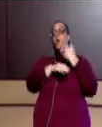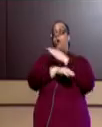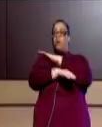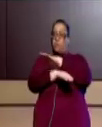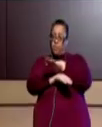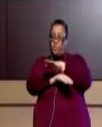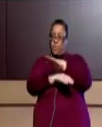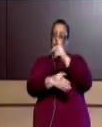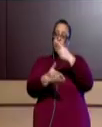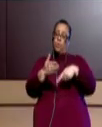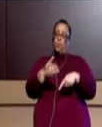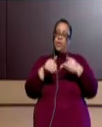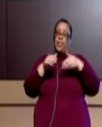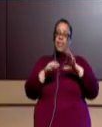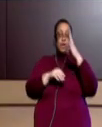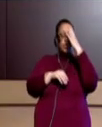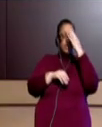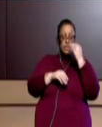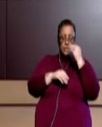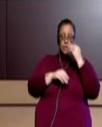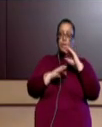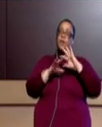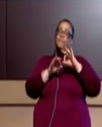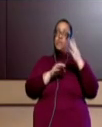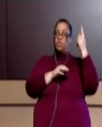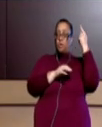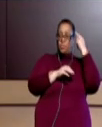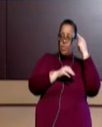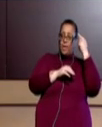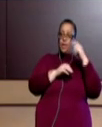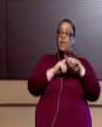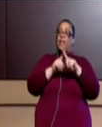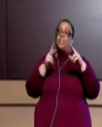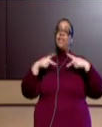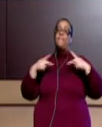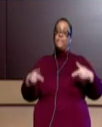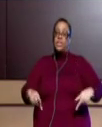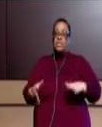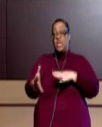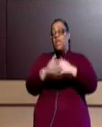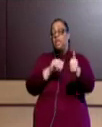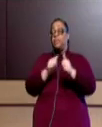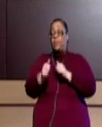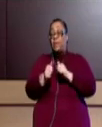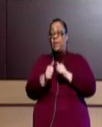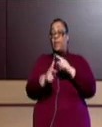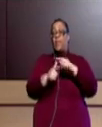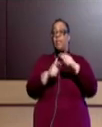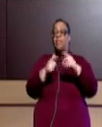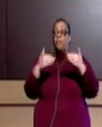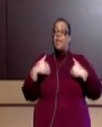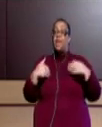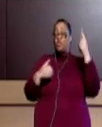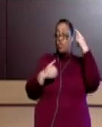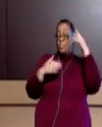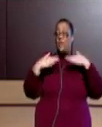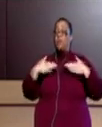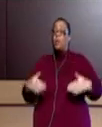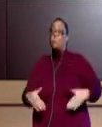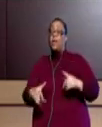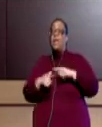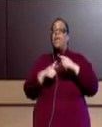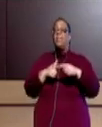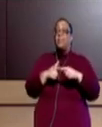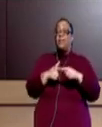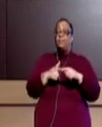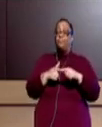let you recharge, won't let you get your mind together, won't let you get your thoughts together. And then physically you begin to break down. And then once he gets your mind, then he gets your body, then he comes for